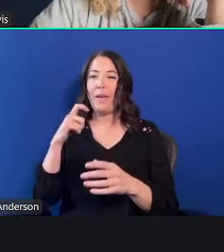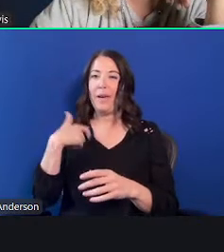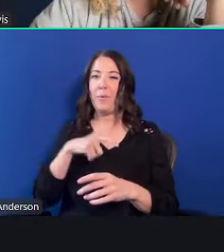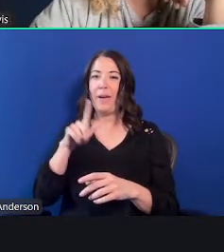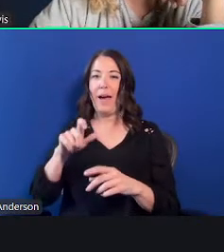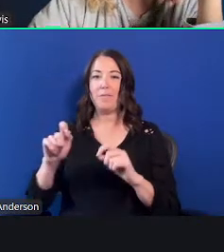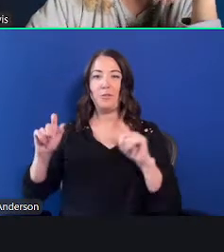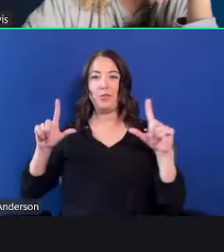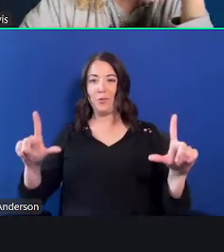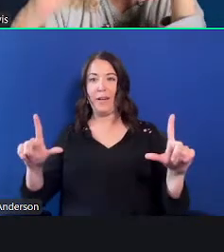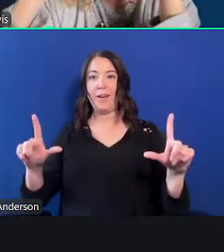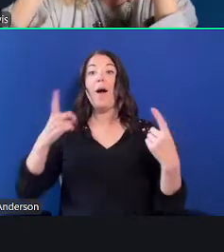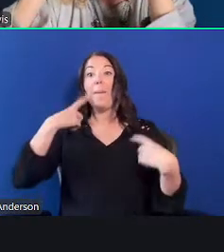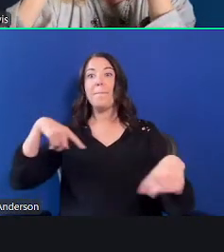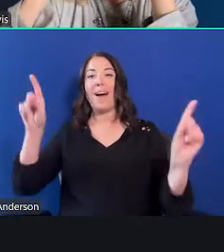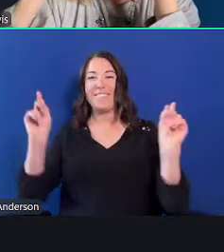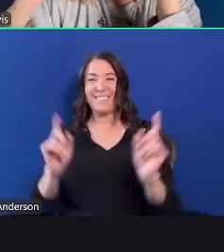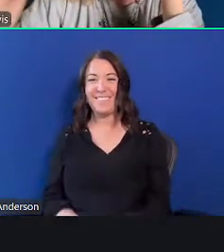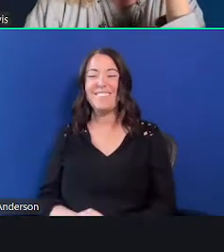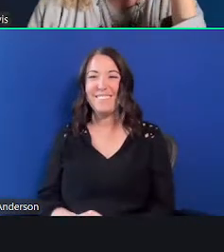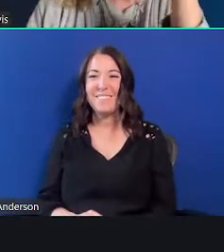we comment. There it goes.